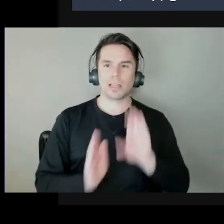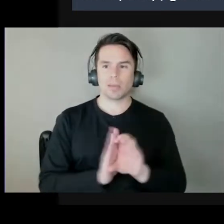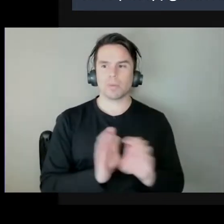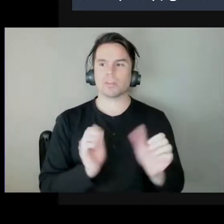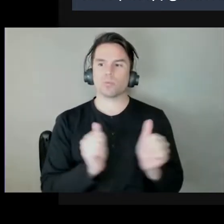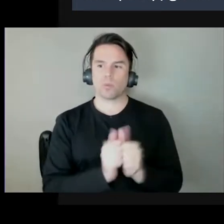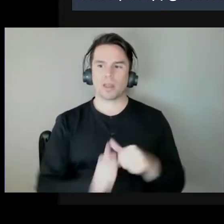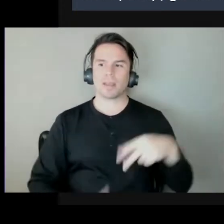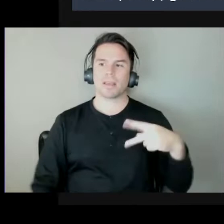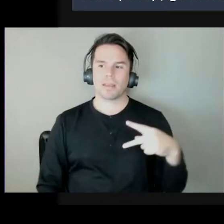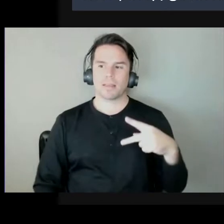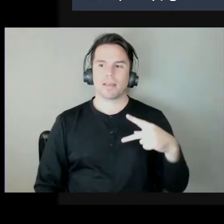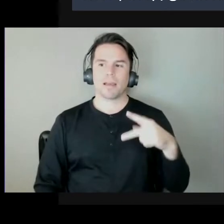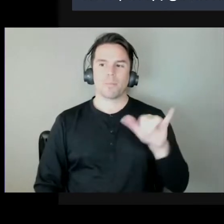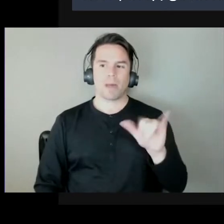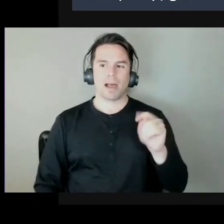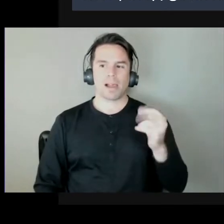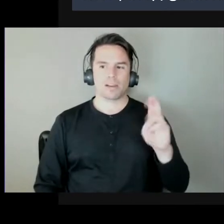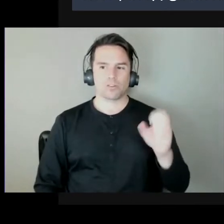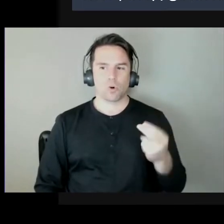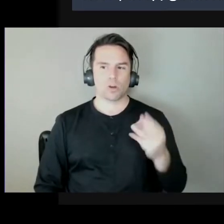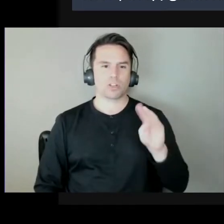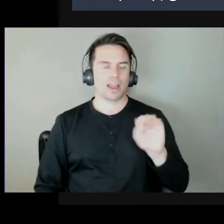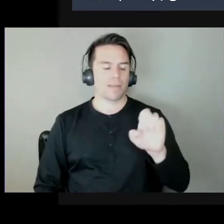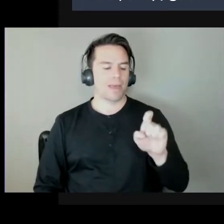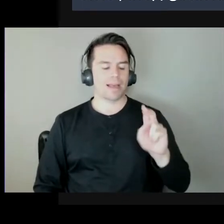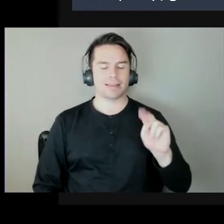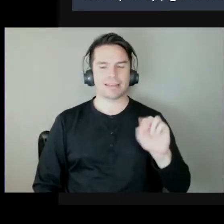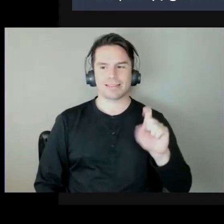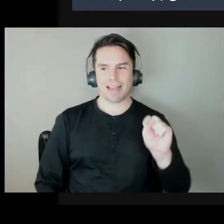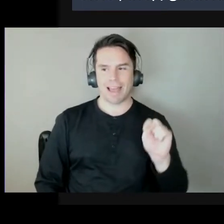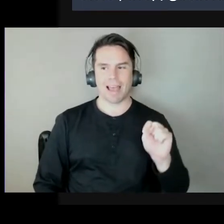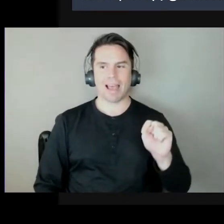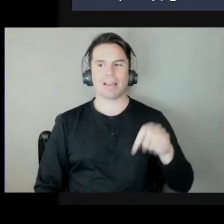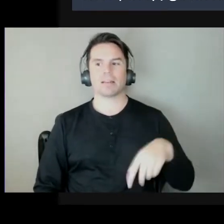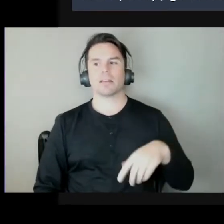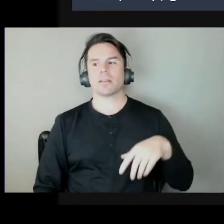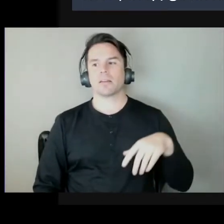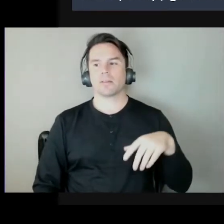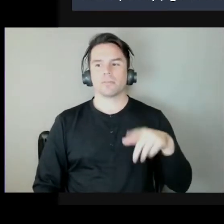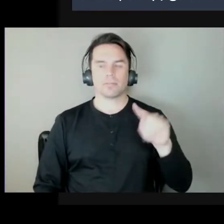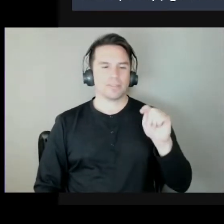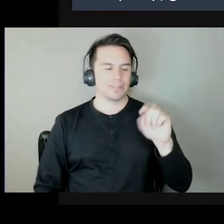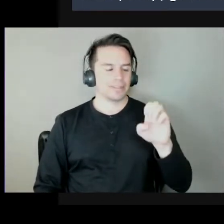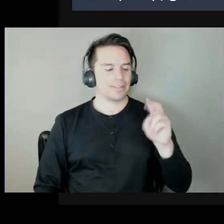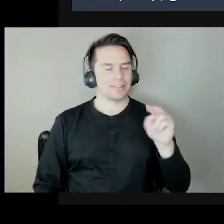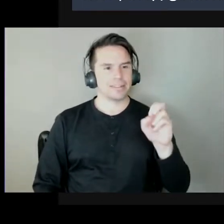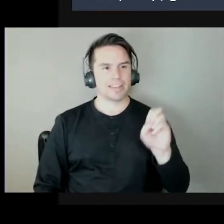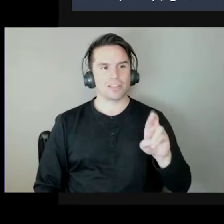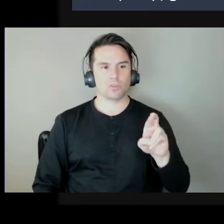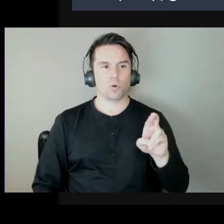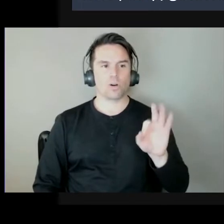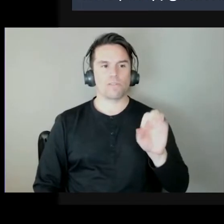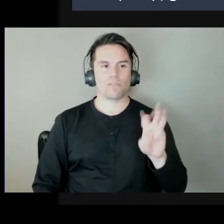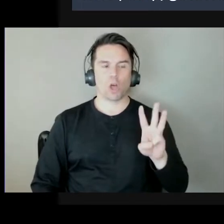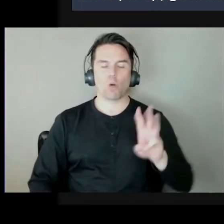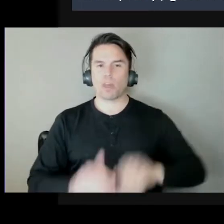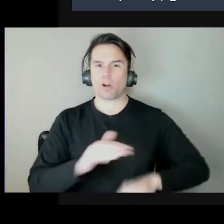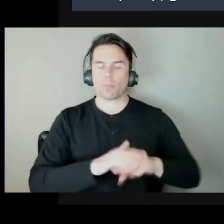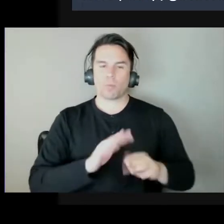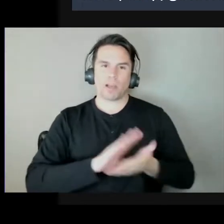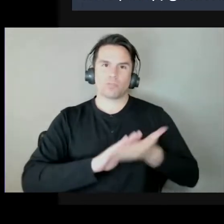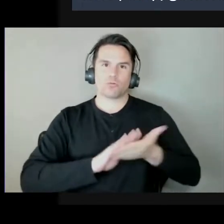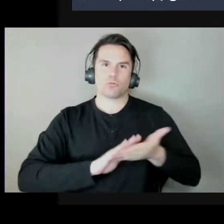all sorts of deep learning frameworks that are optimized to run on AWS, and they work nicely. So